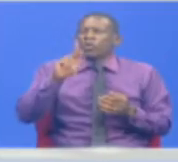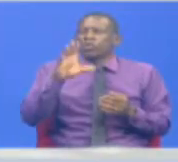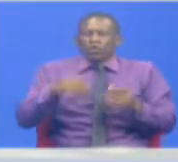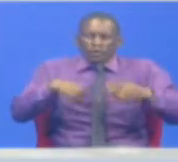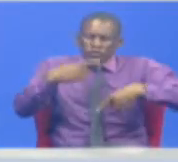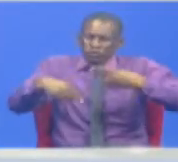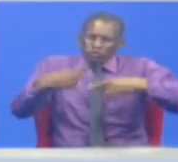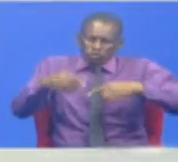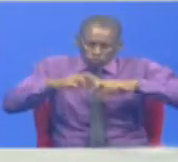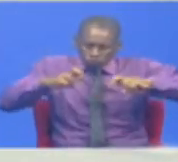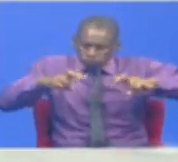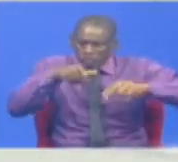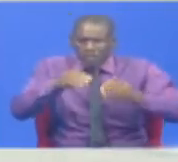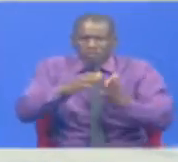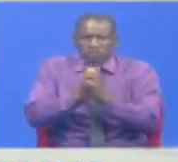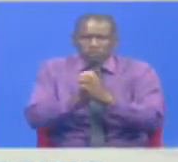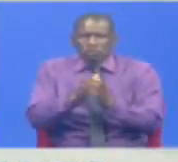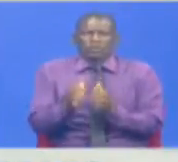story.